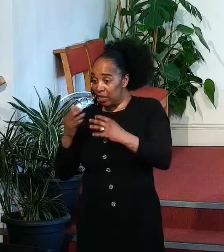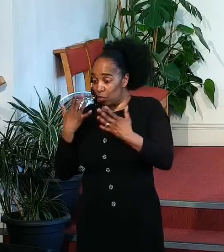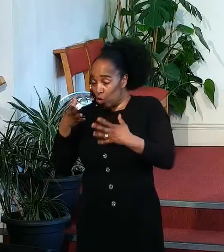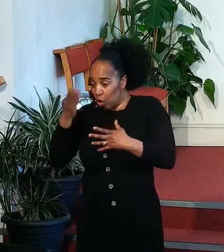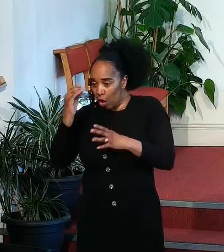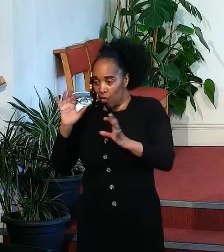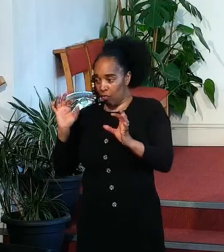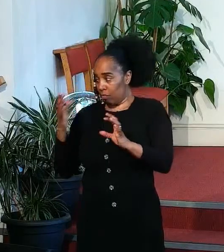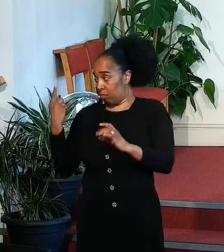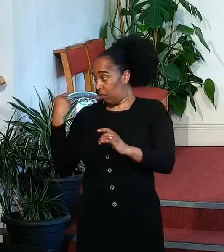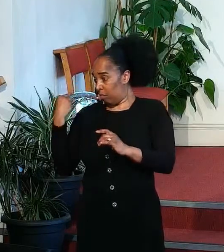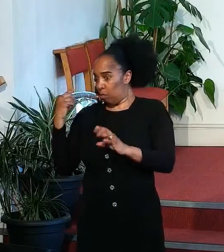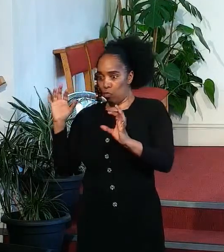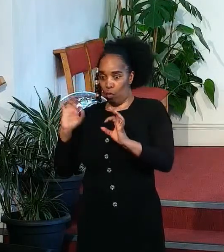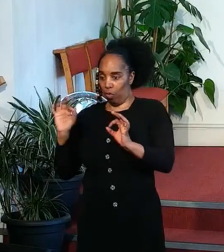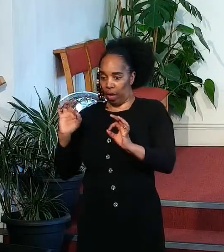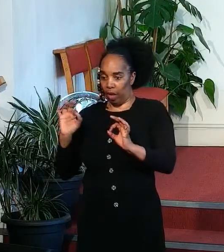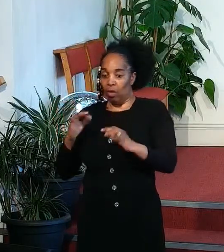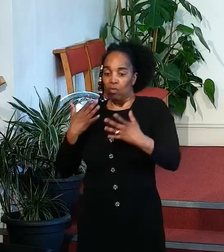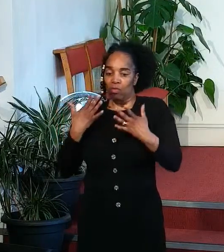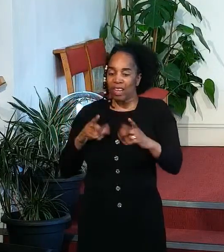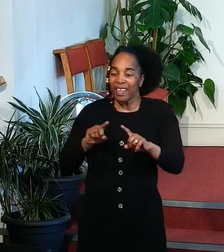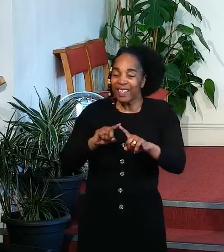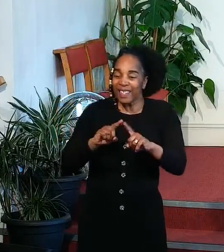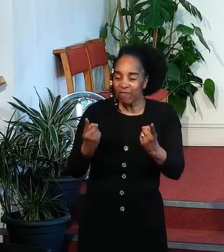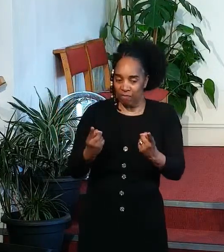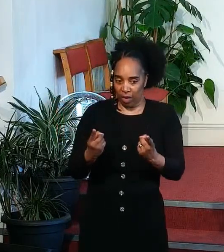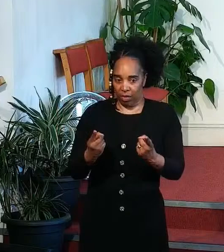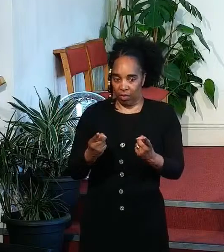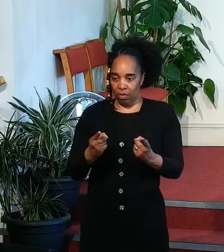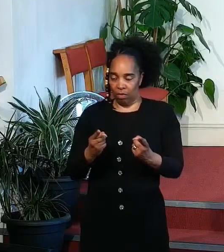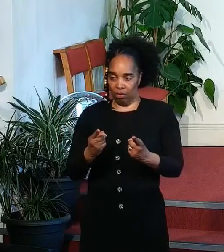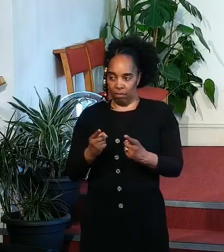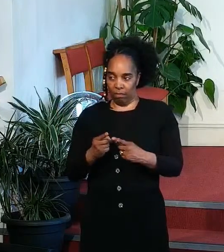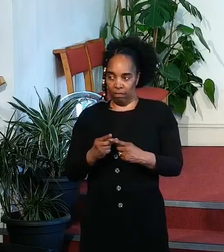Today we know different, and we can give people greater opportunities.